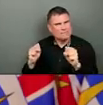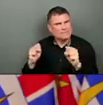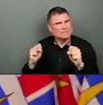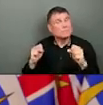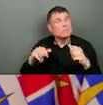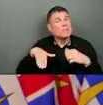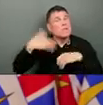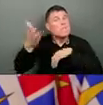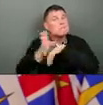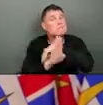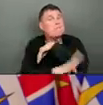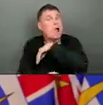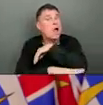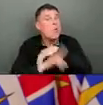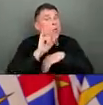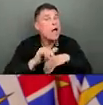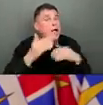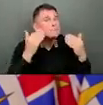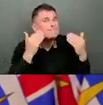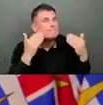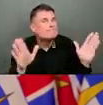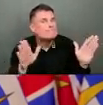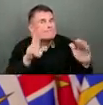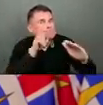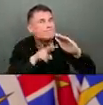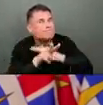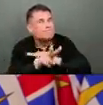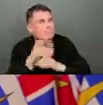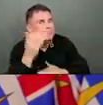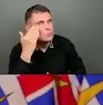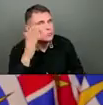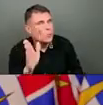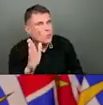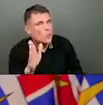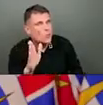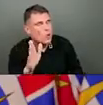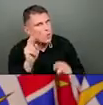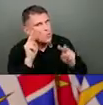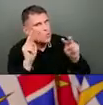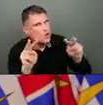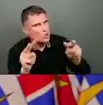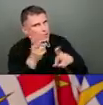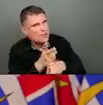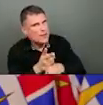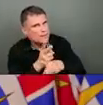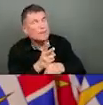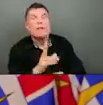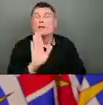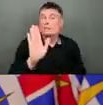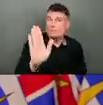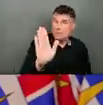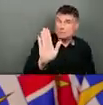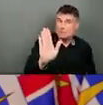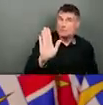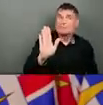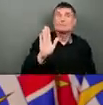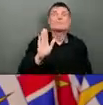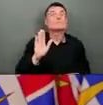need to continue to watch carefully, but we know that these vaccines are providing incredibly good